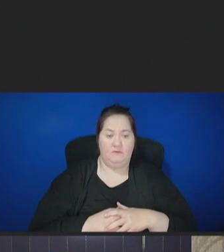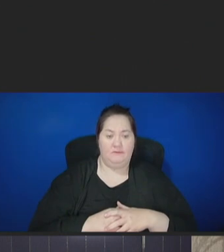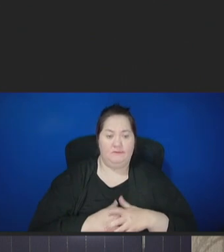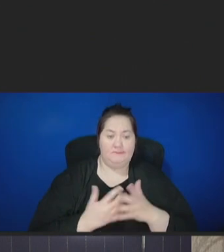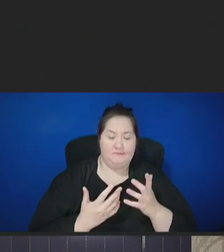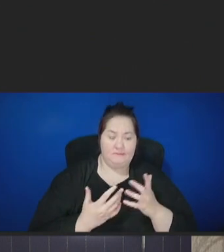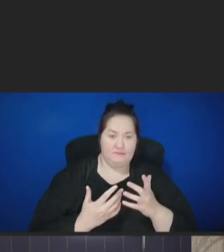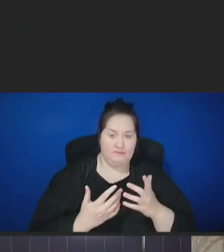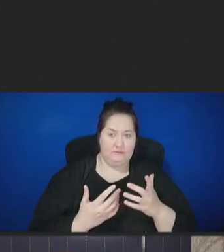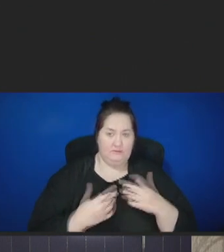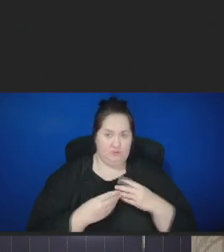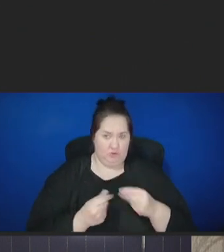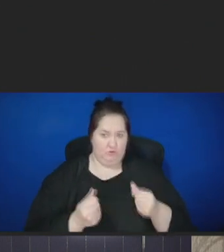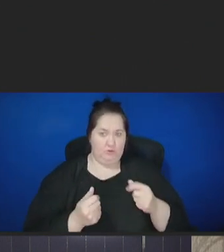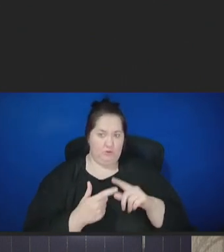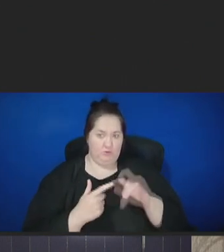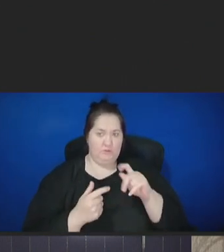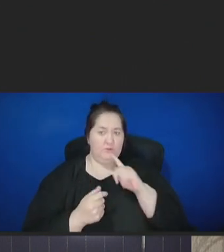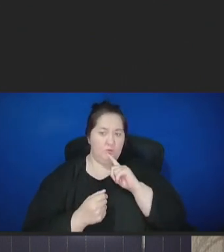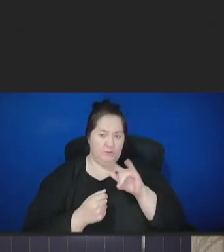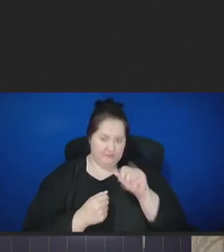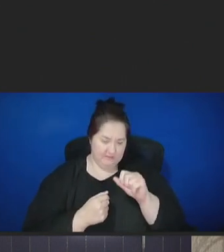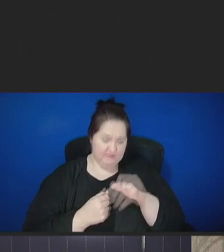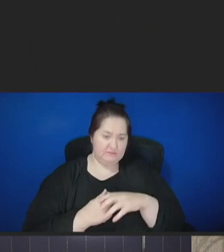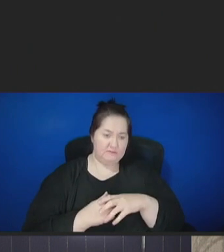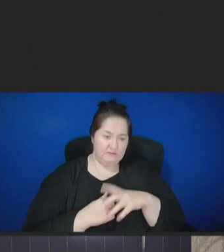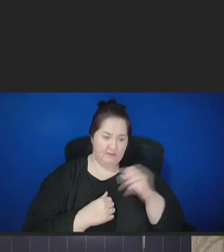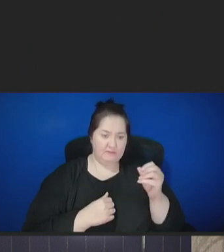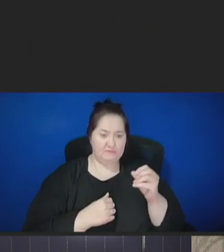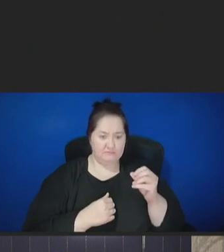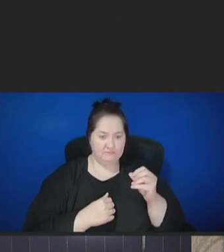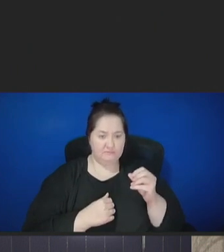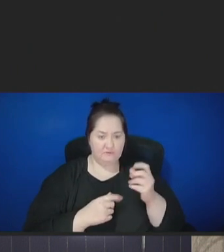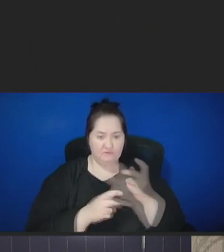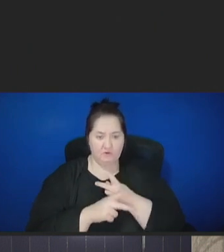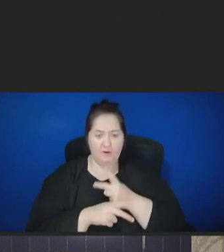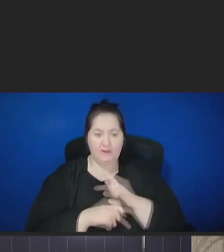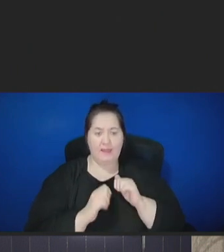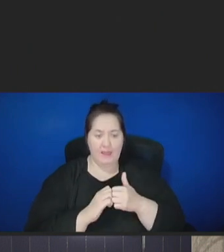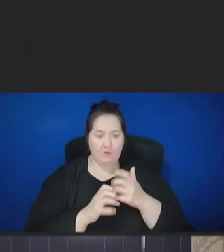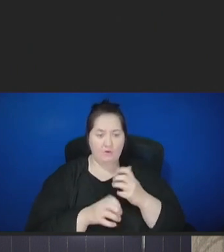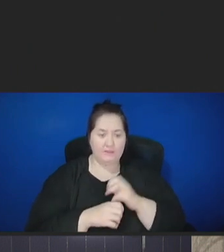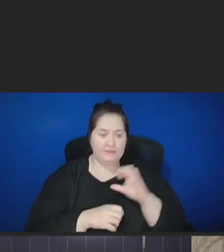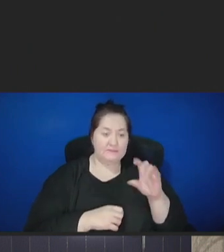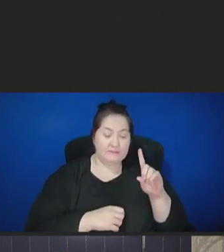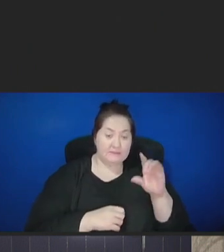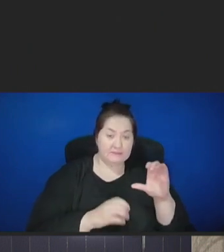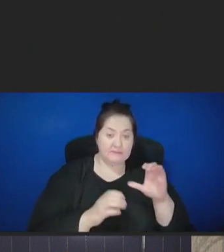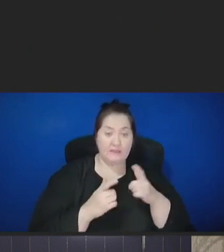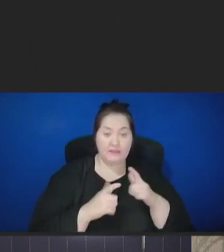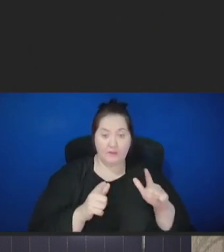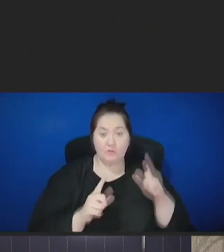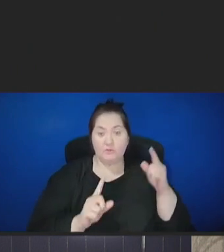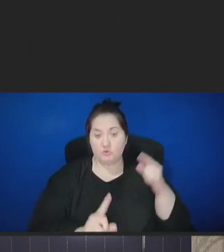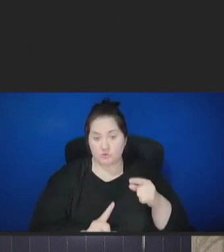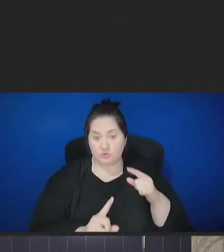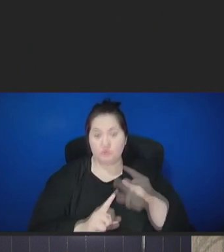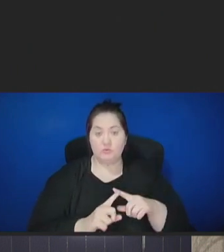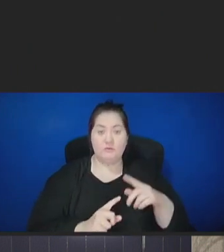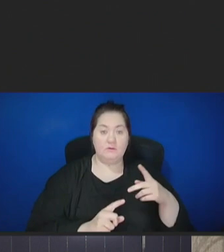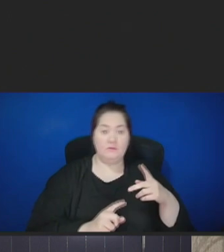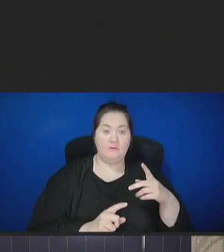there's solutions to it. There really is, and it's figuring out how to get the CDC language down to the